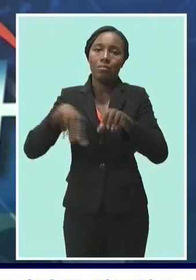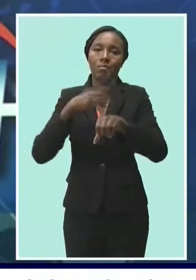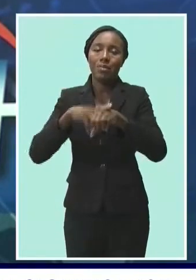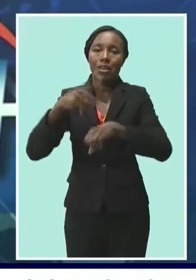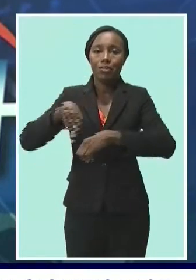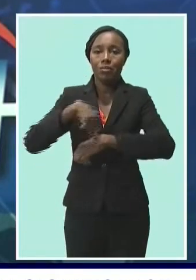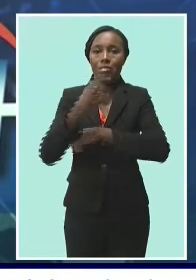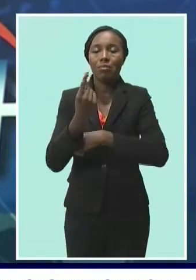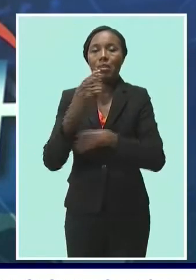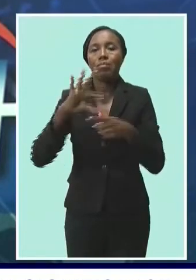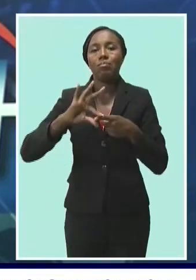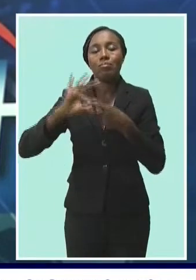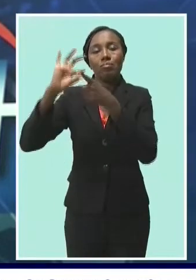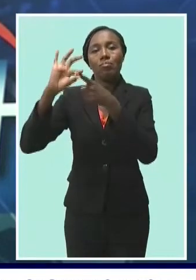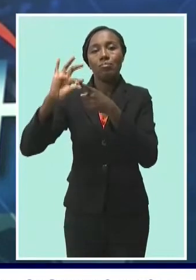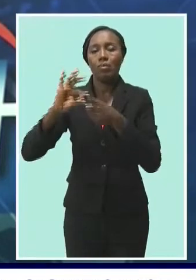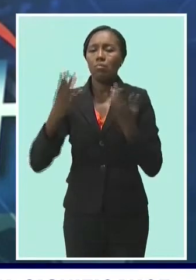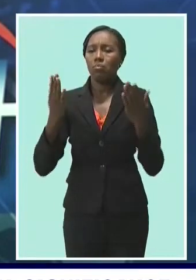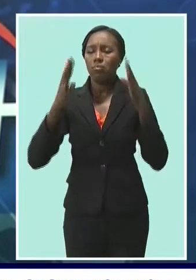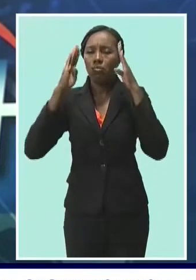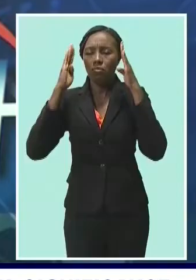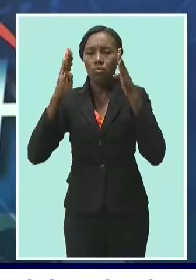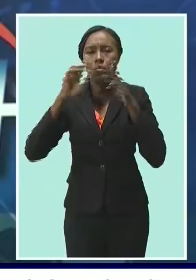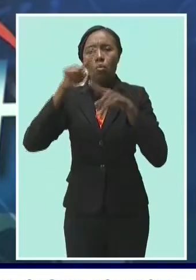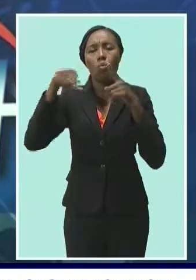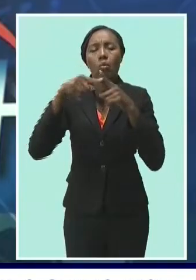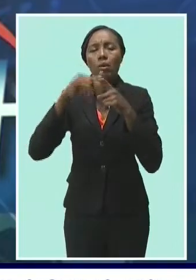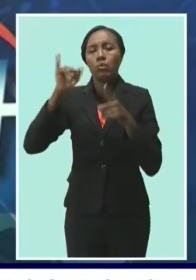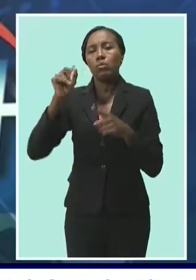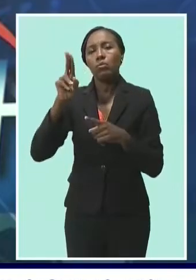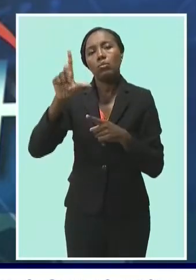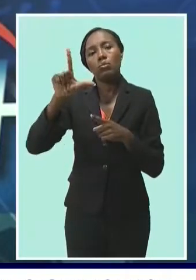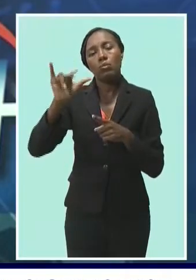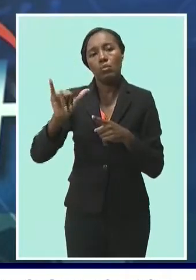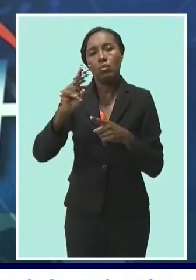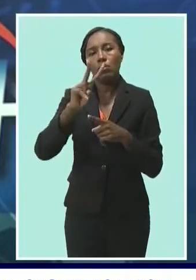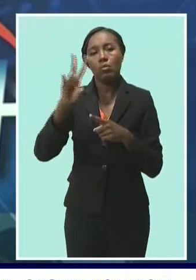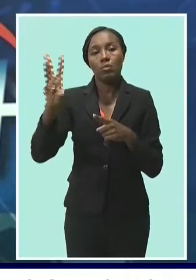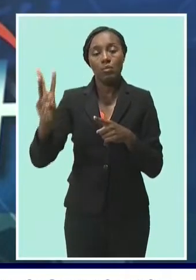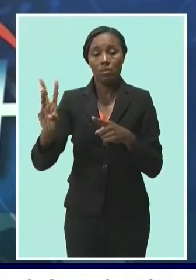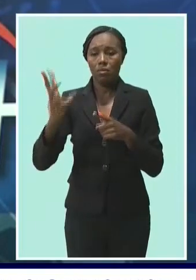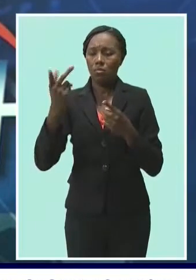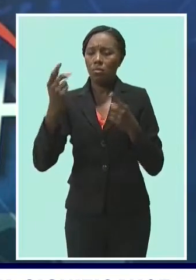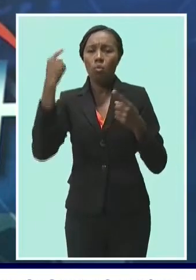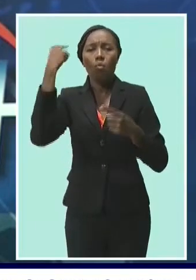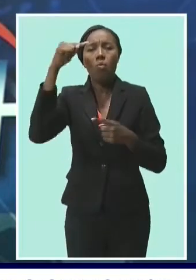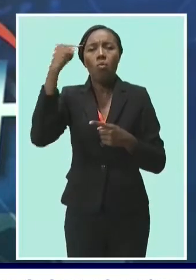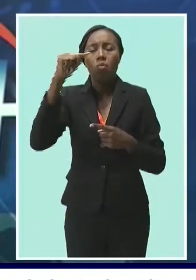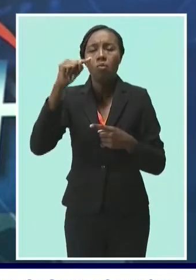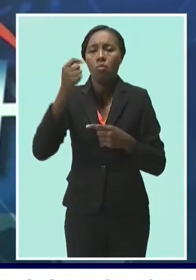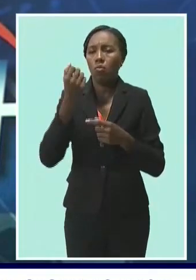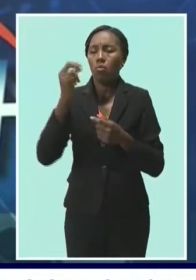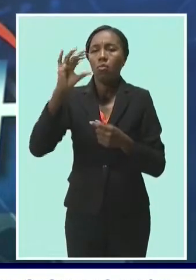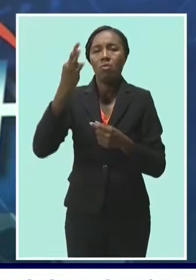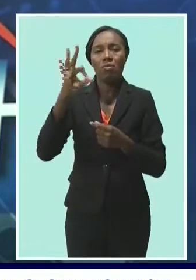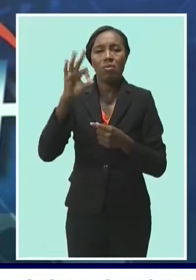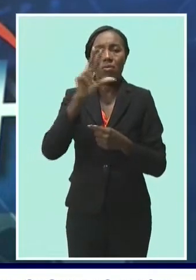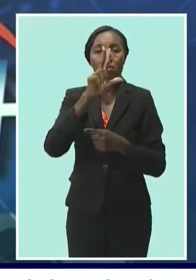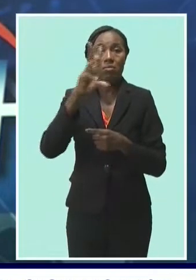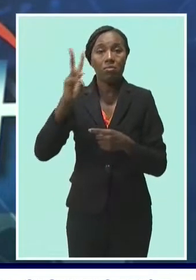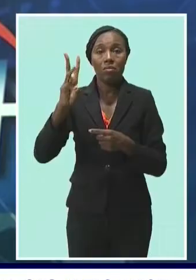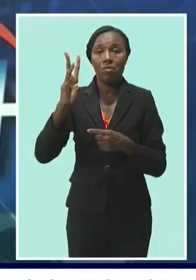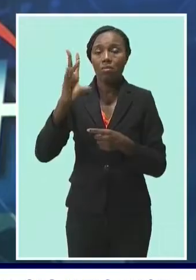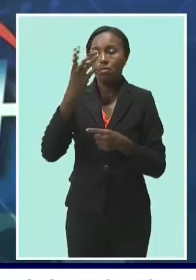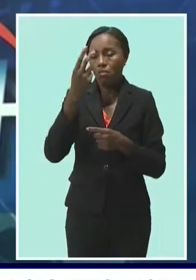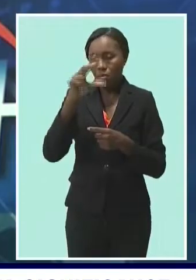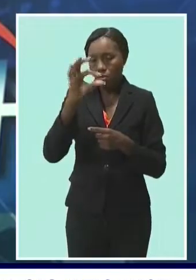of National Significance is observed annually on July 26 and commemorates the riots which occurred here in